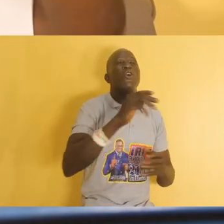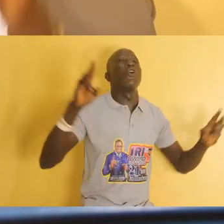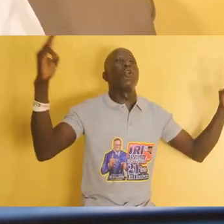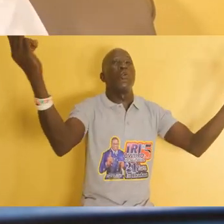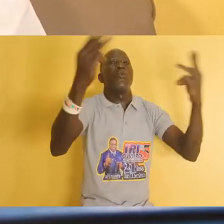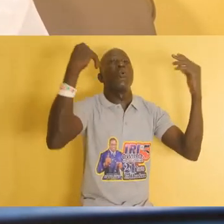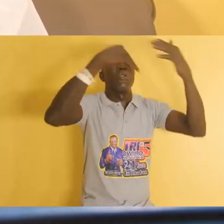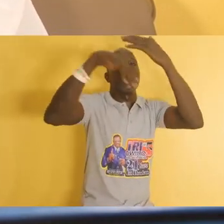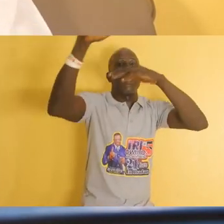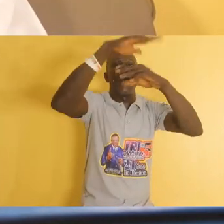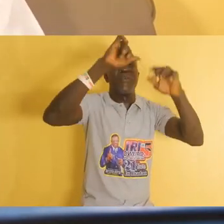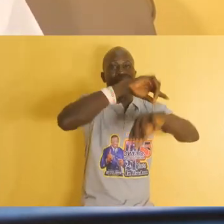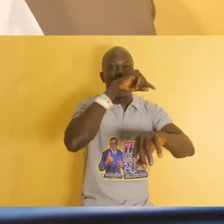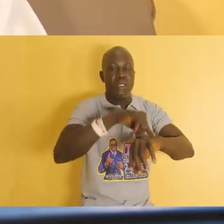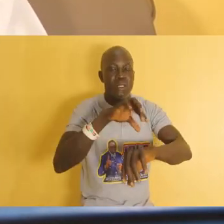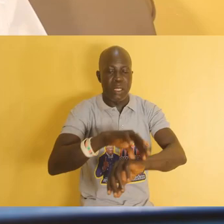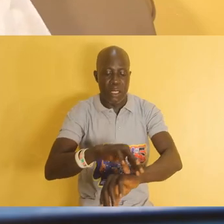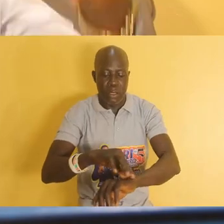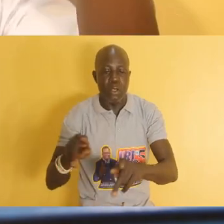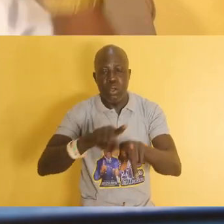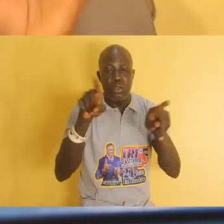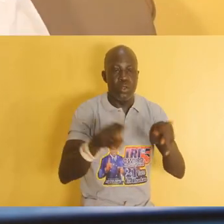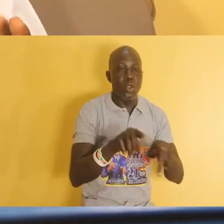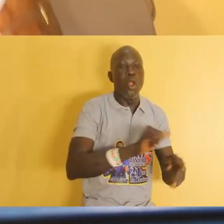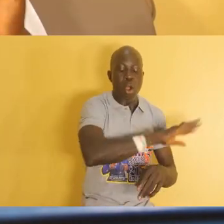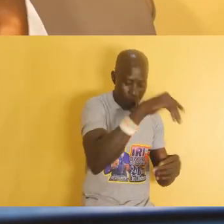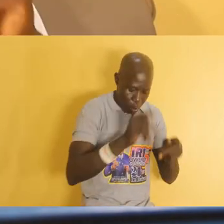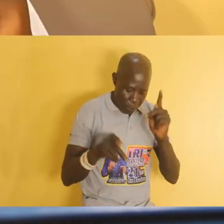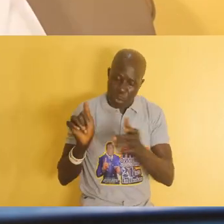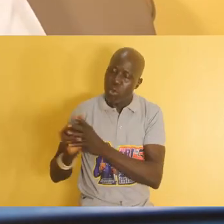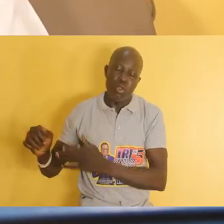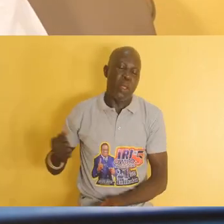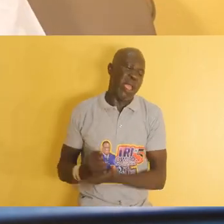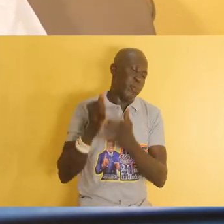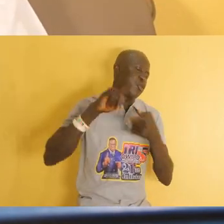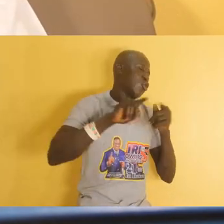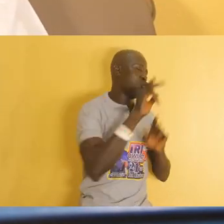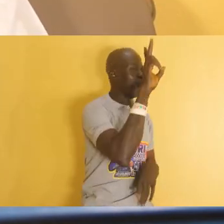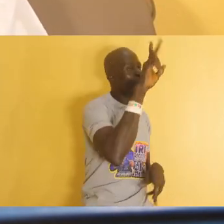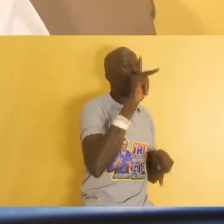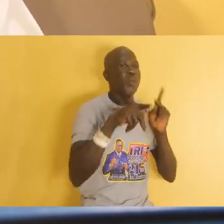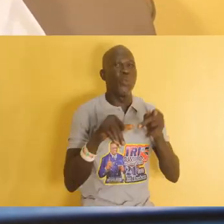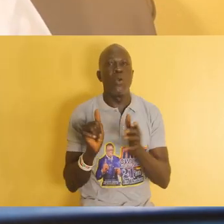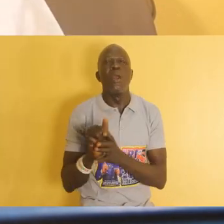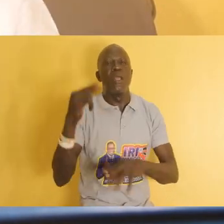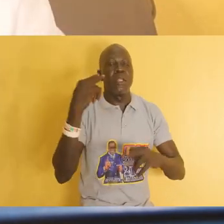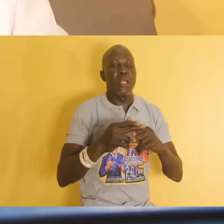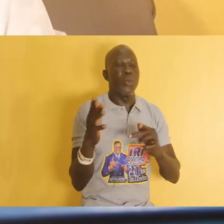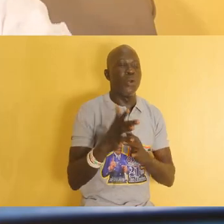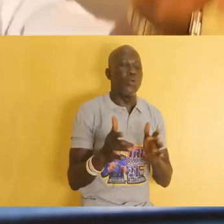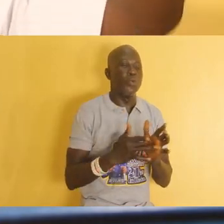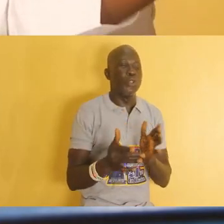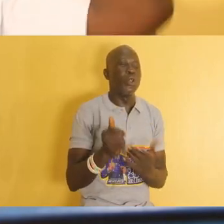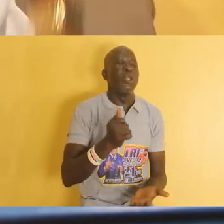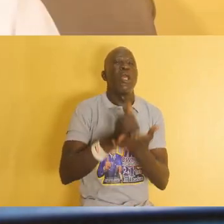in heaven. And on this earth, gbogbo eyi te to ra awon meji lowo all of that you as this loruko Jesu